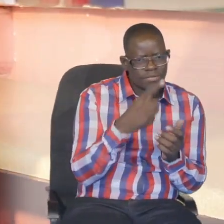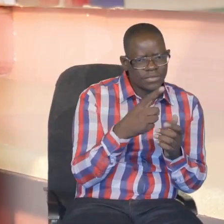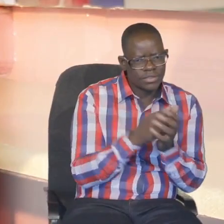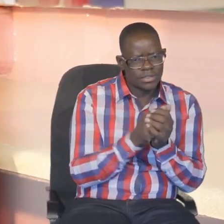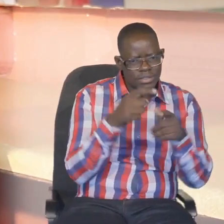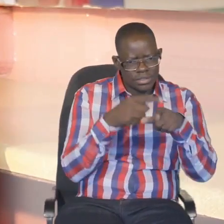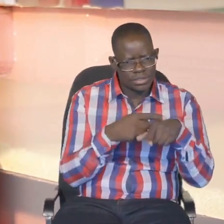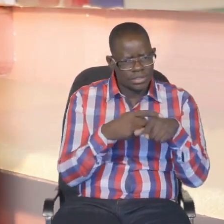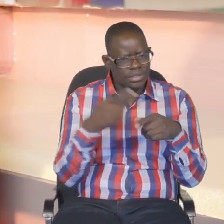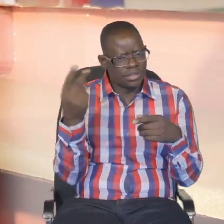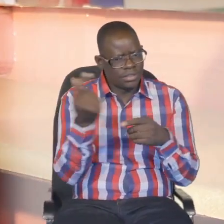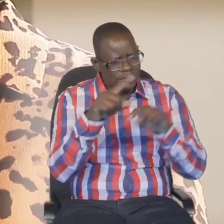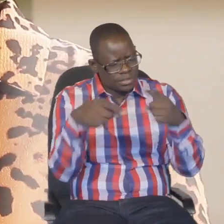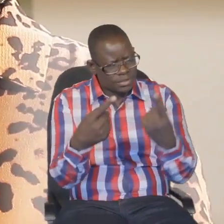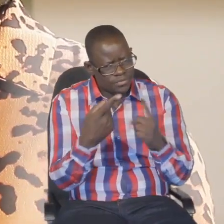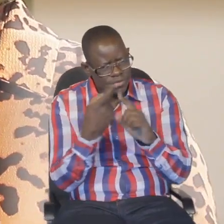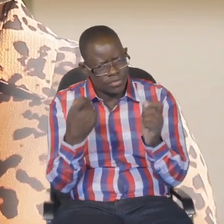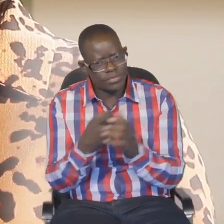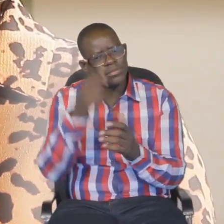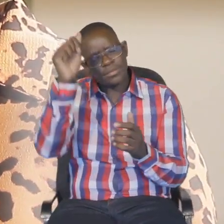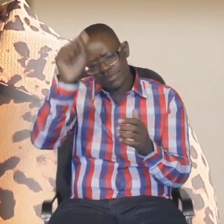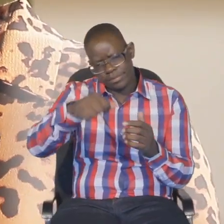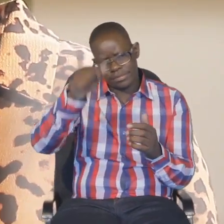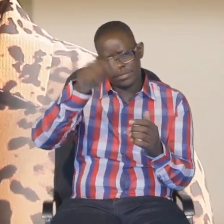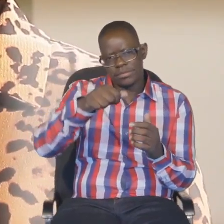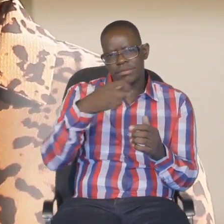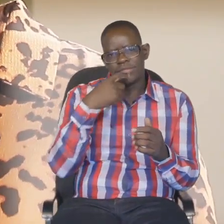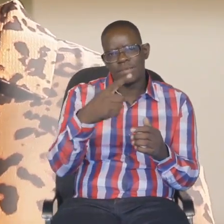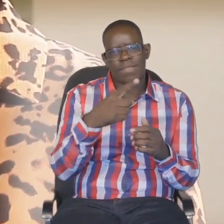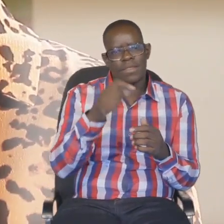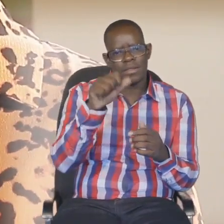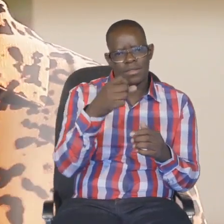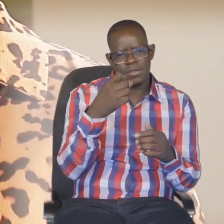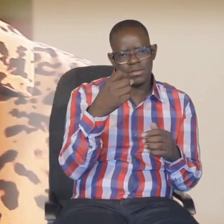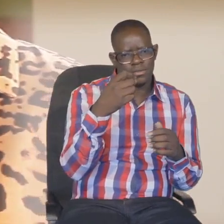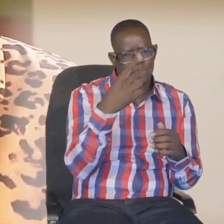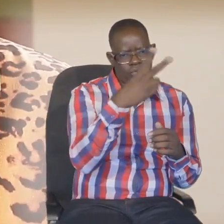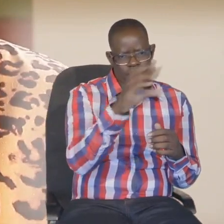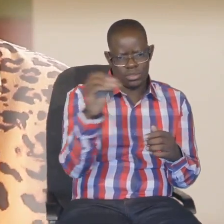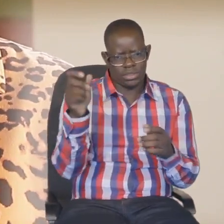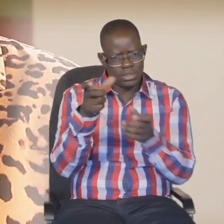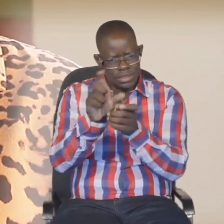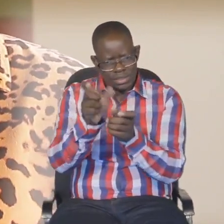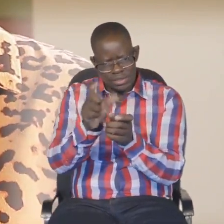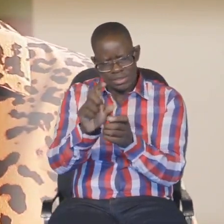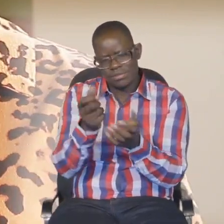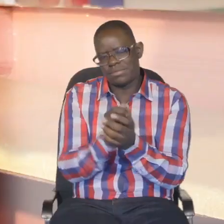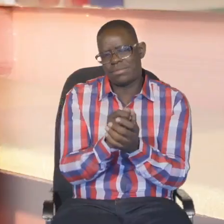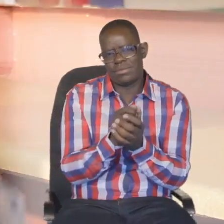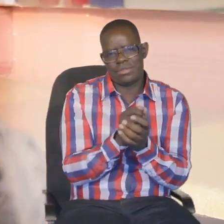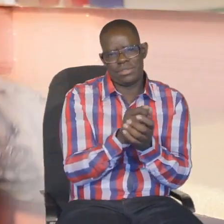said you bought the high dress and things from. Yes. She told me they have charged me $200 interest on my overdue